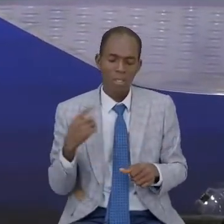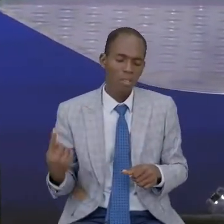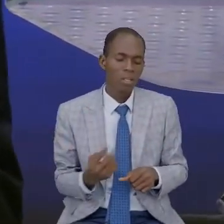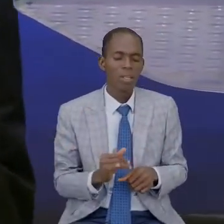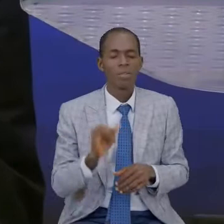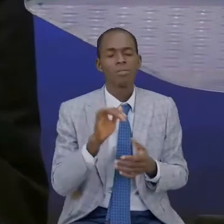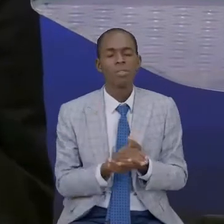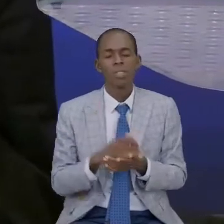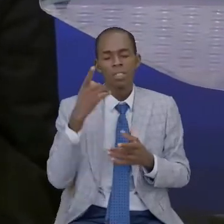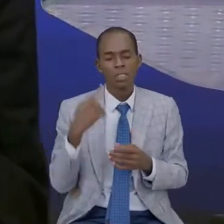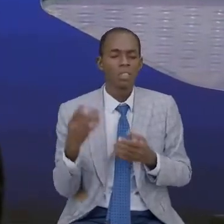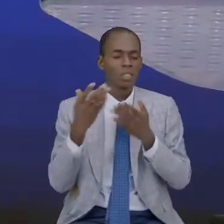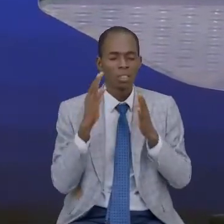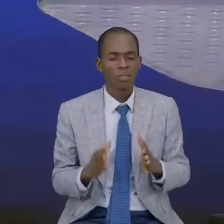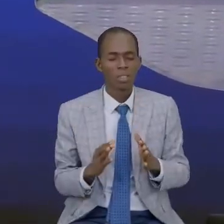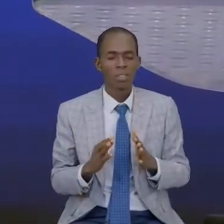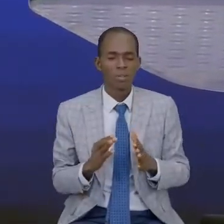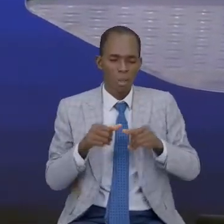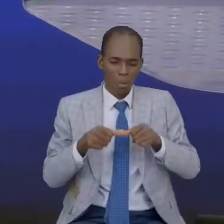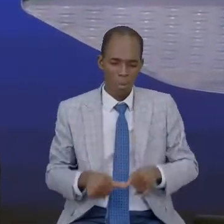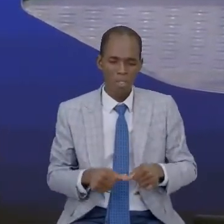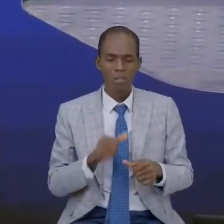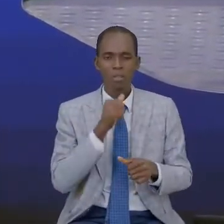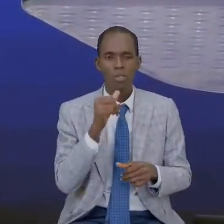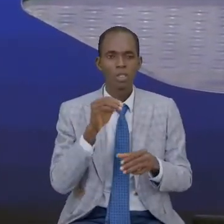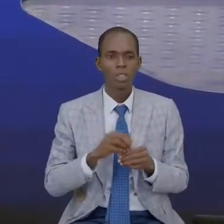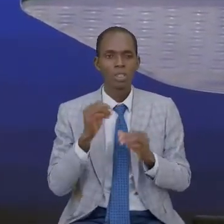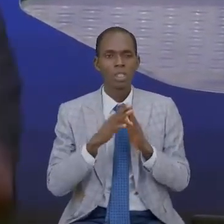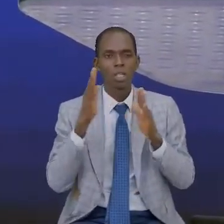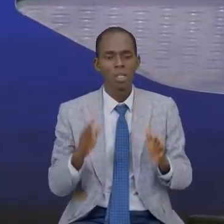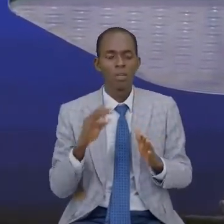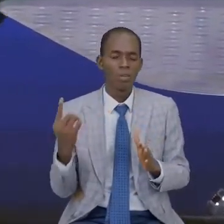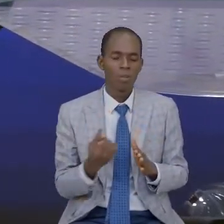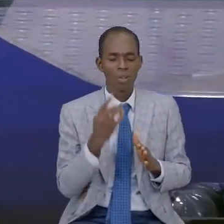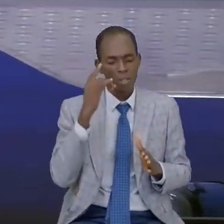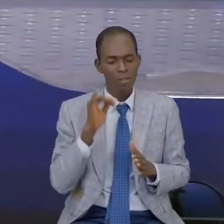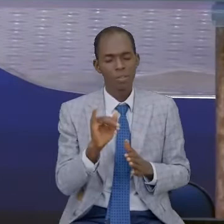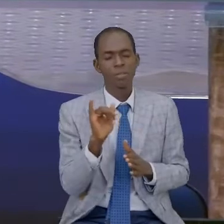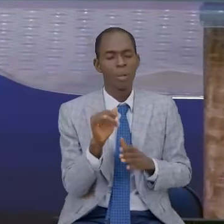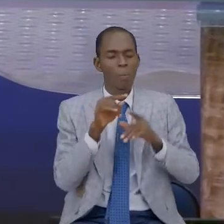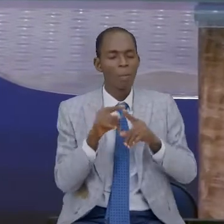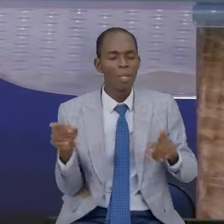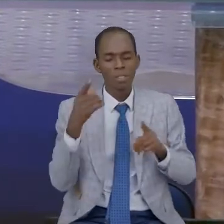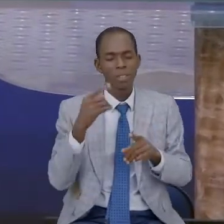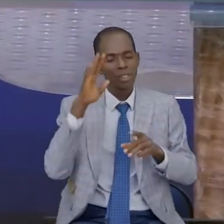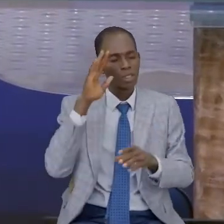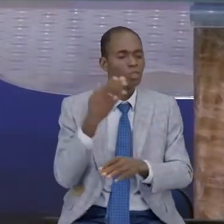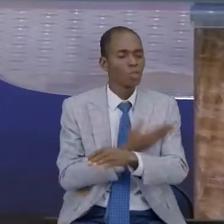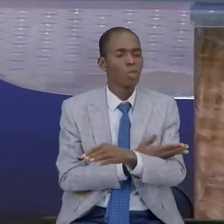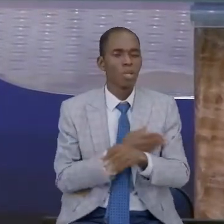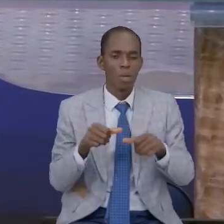that. The servant abideth not in the house forever, but the